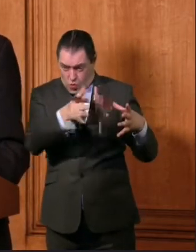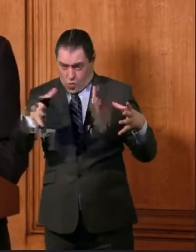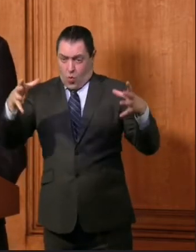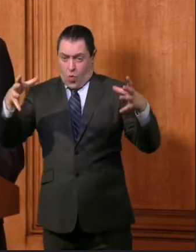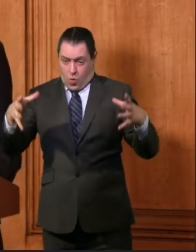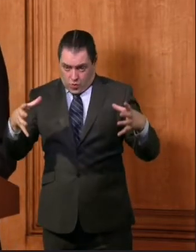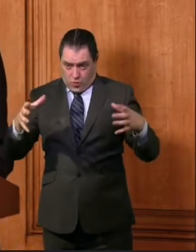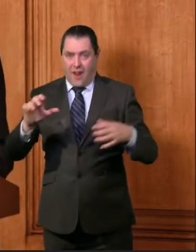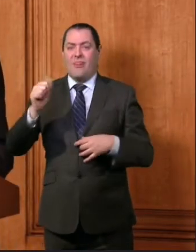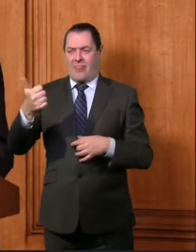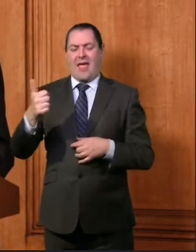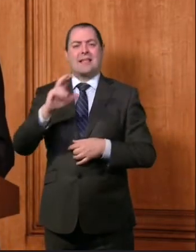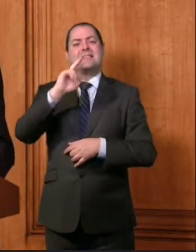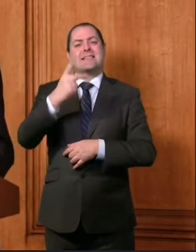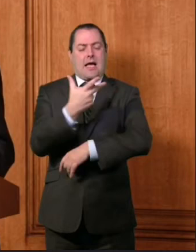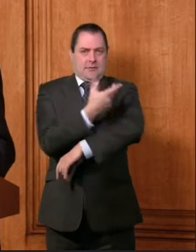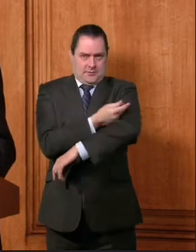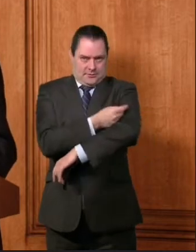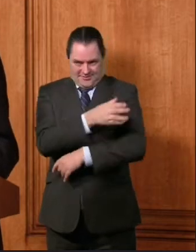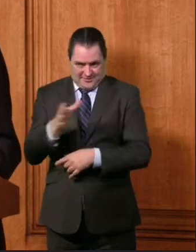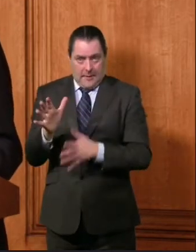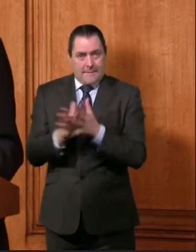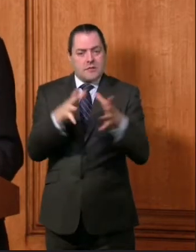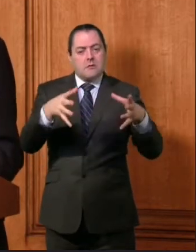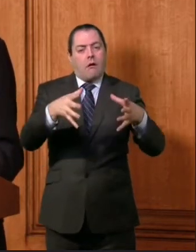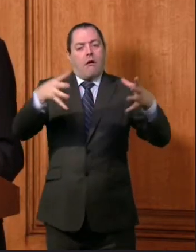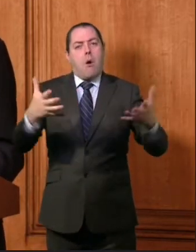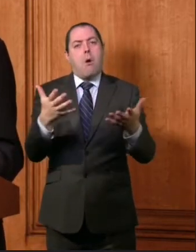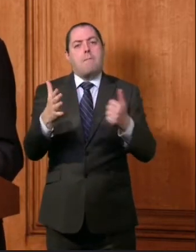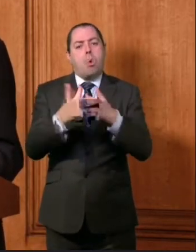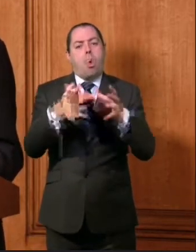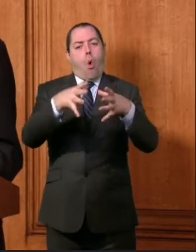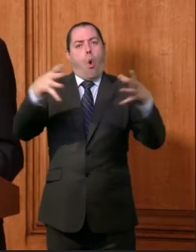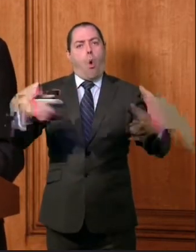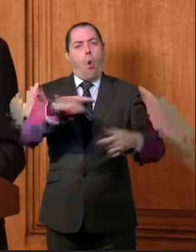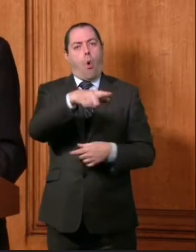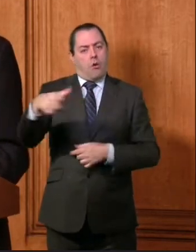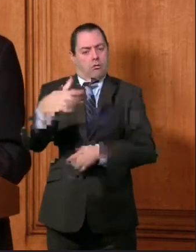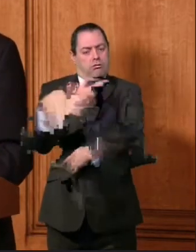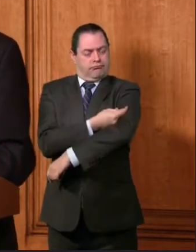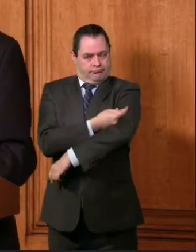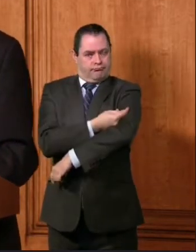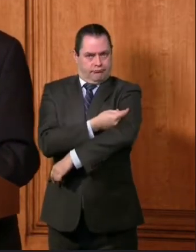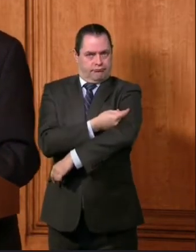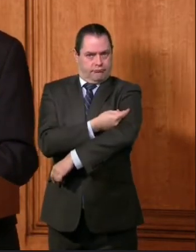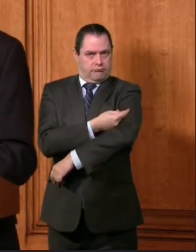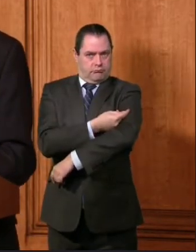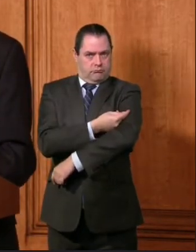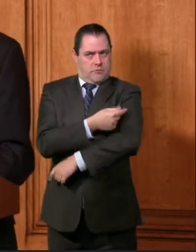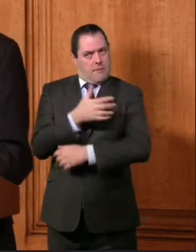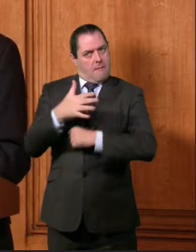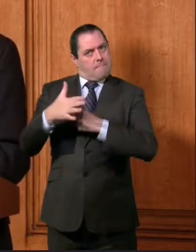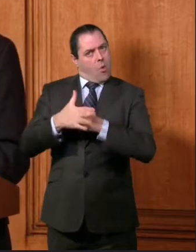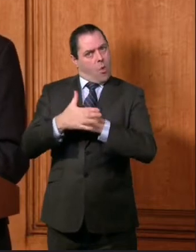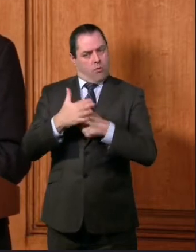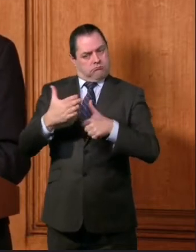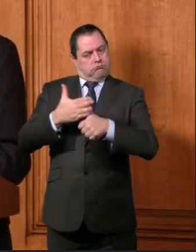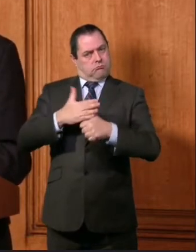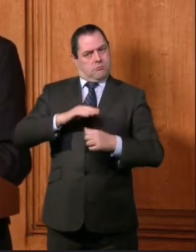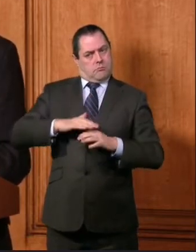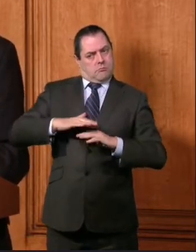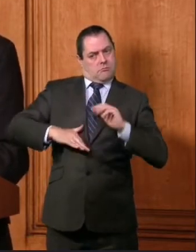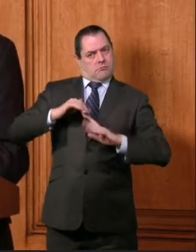vaccinated much more quickly, and then they will get their second vaccine, but they will do so with many more people vaccinated. So that's the broad reason.